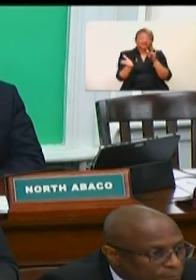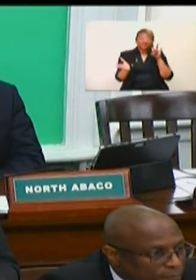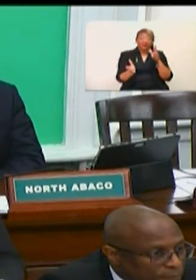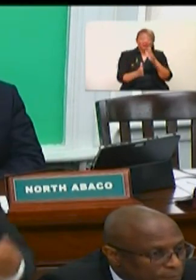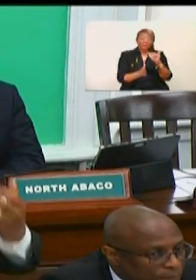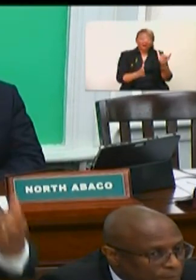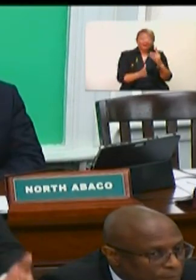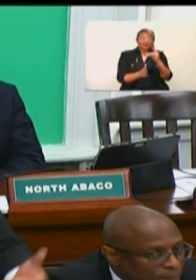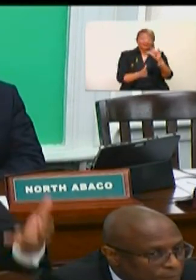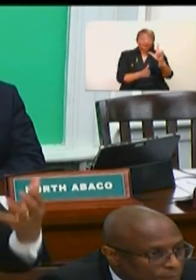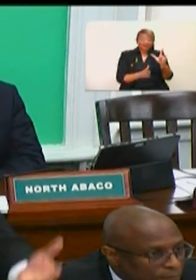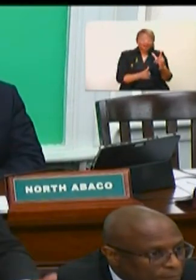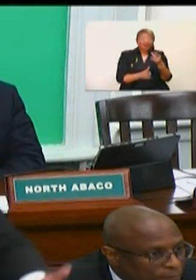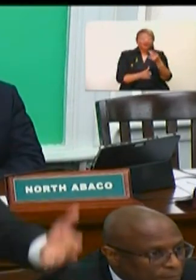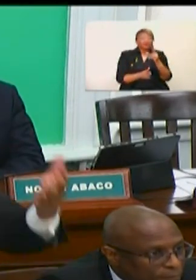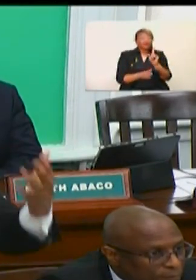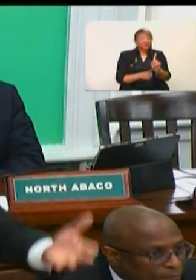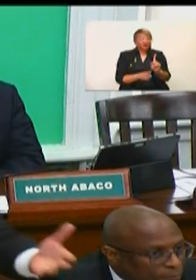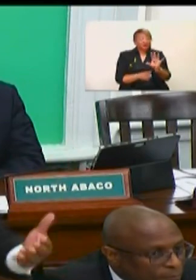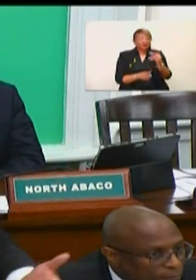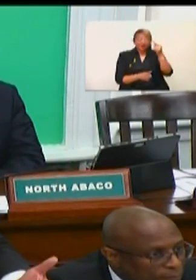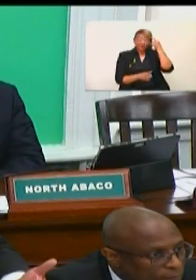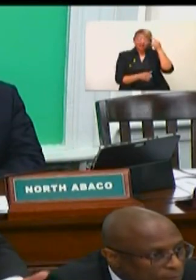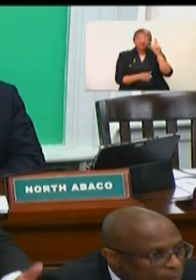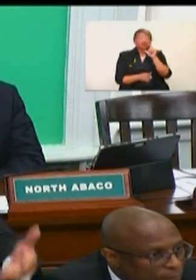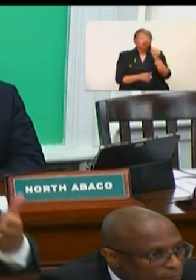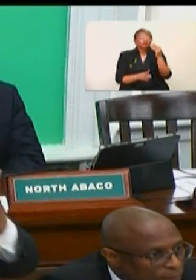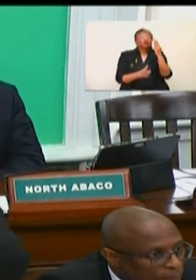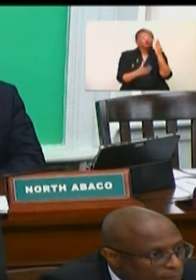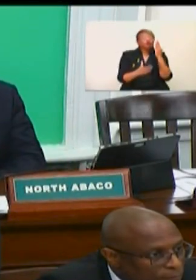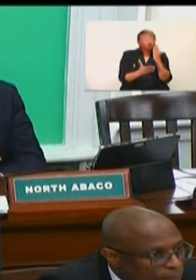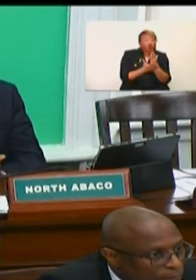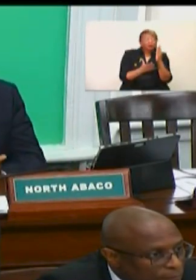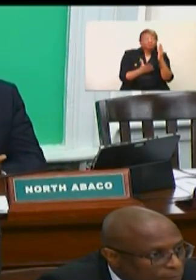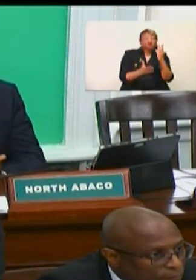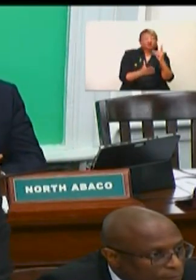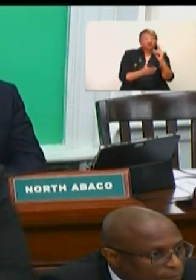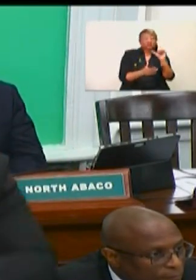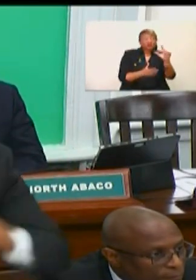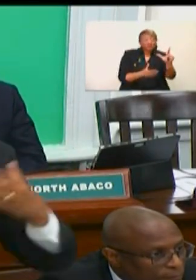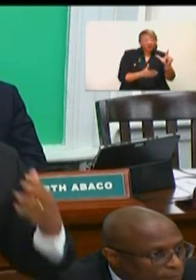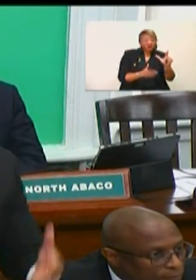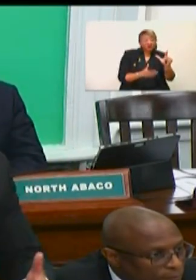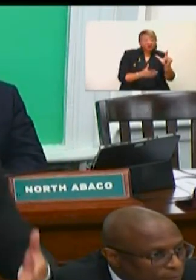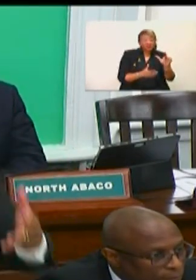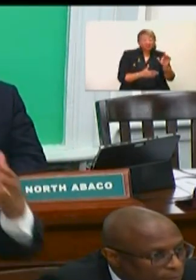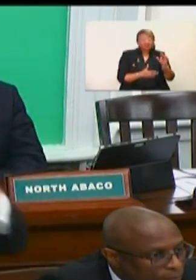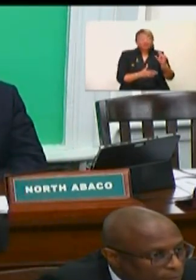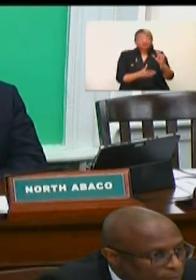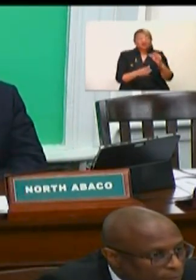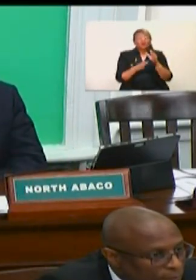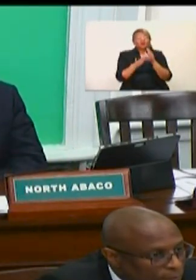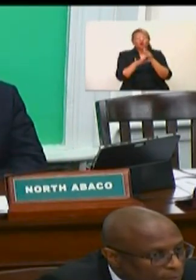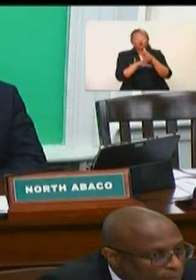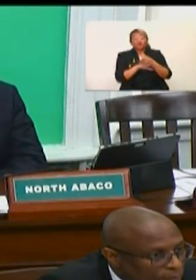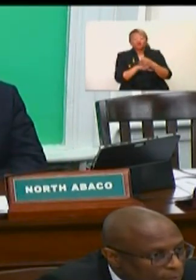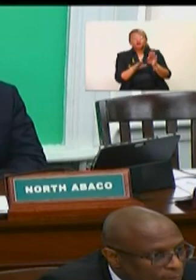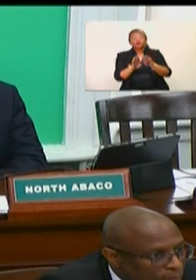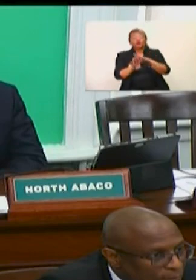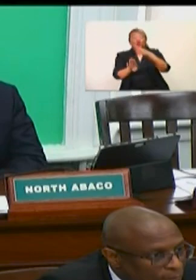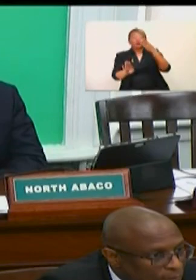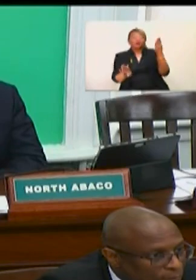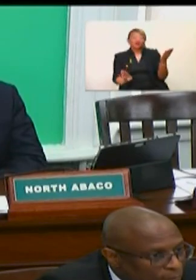deal. But yet the government has not stopped the deal. As a matter of fact, Mr. Deputy, the government went over to the opening,